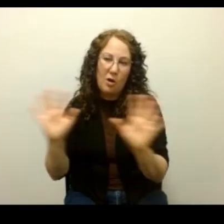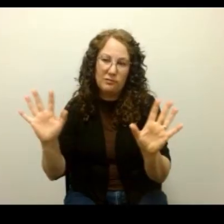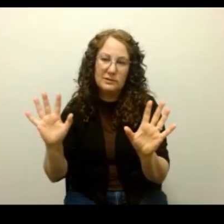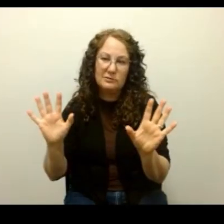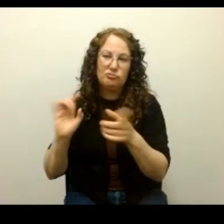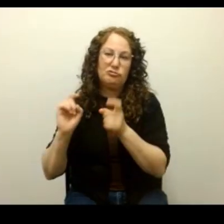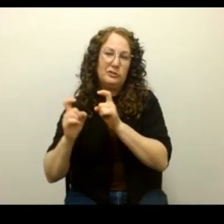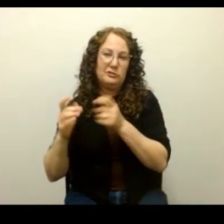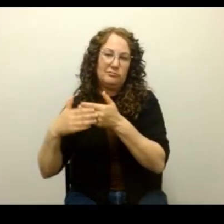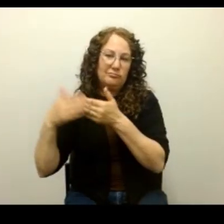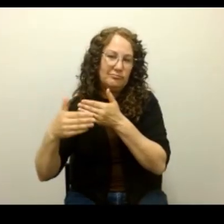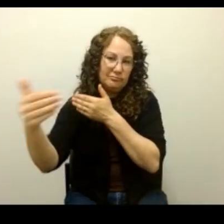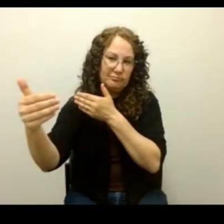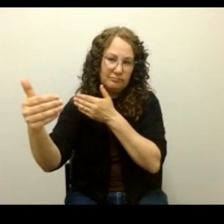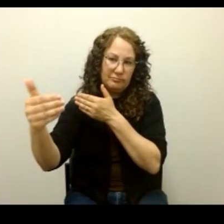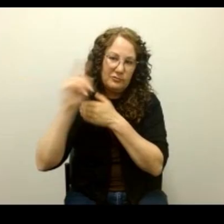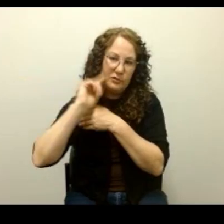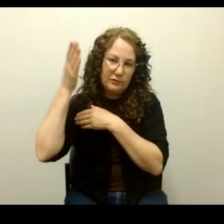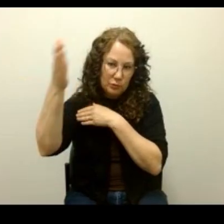decisions in future.